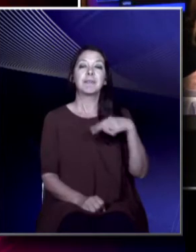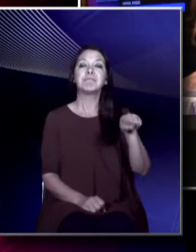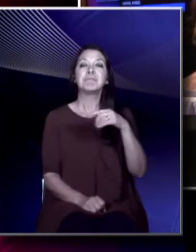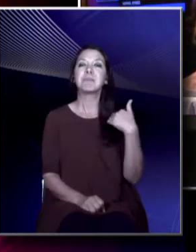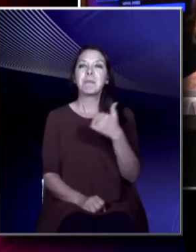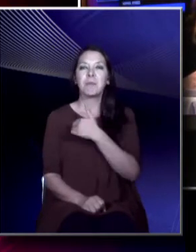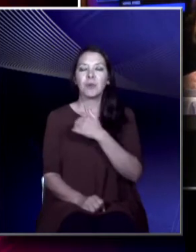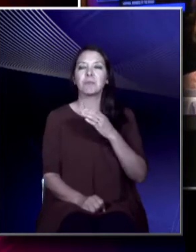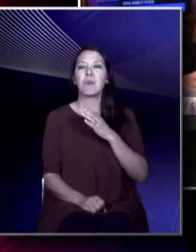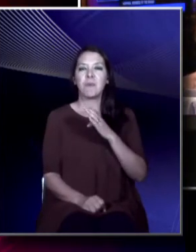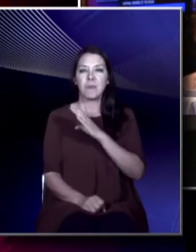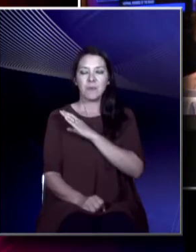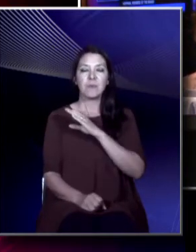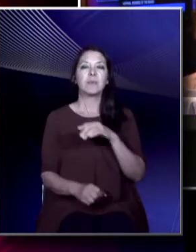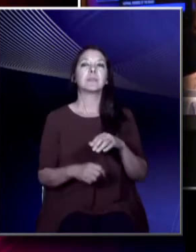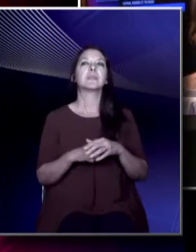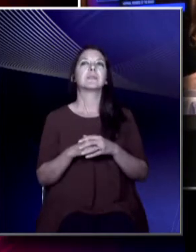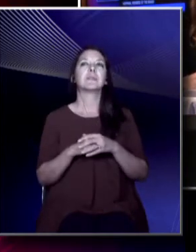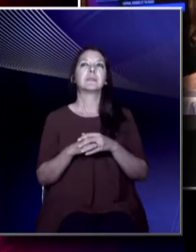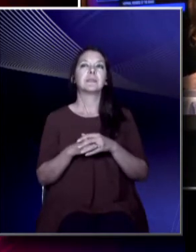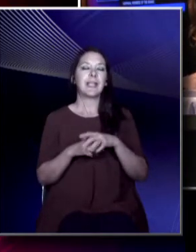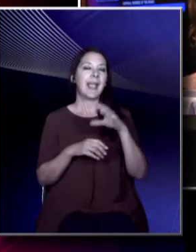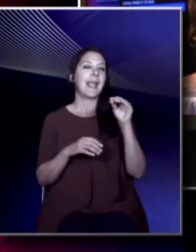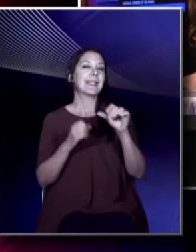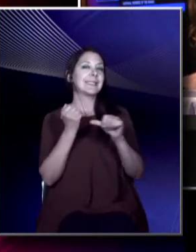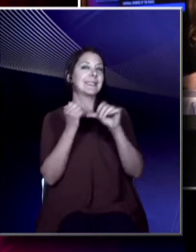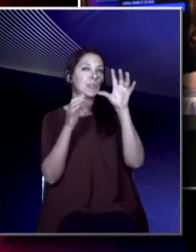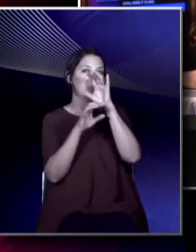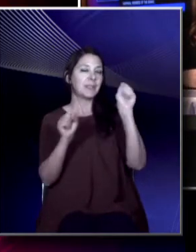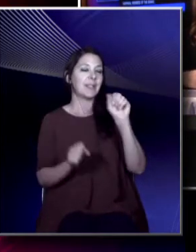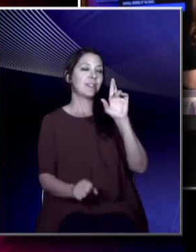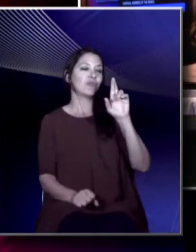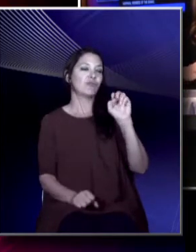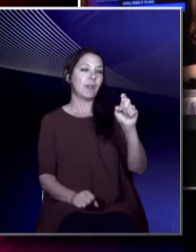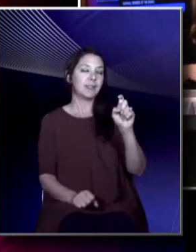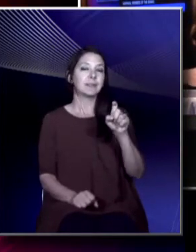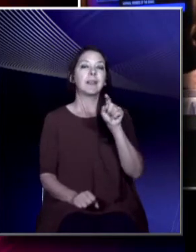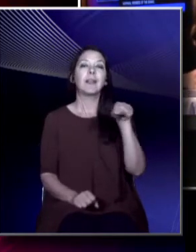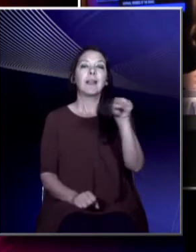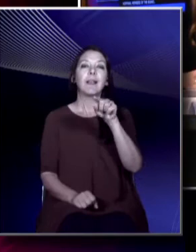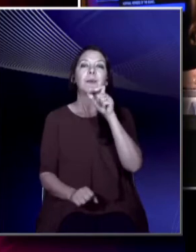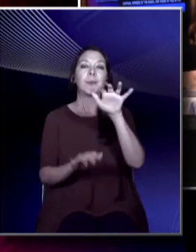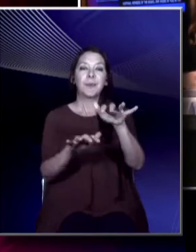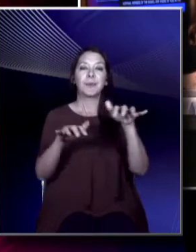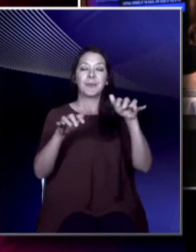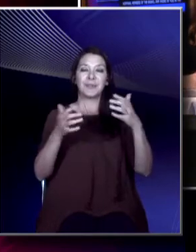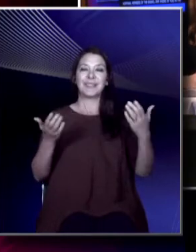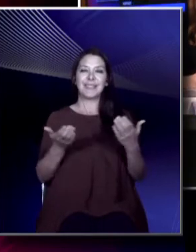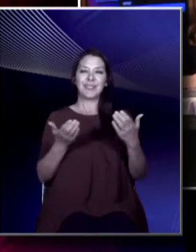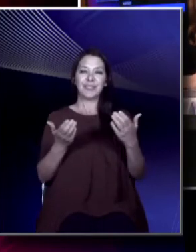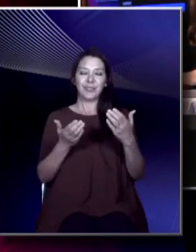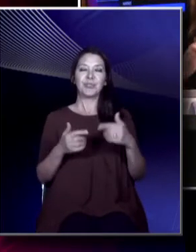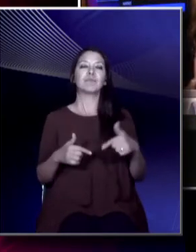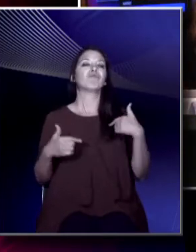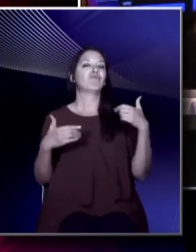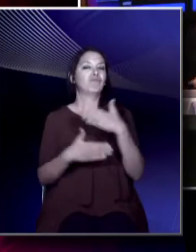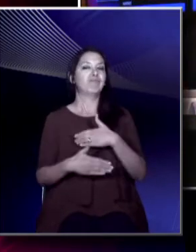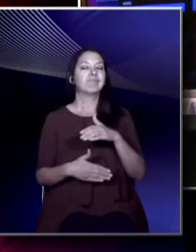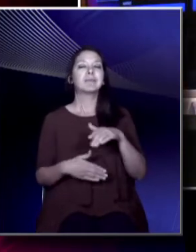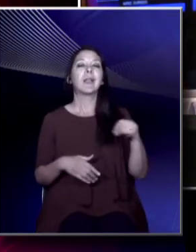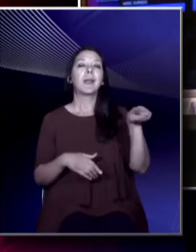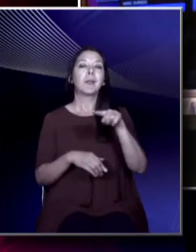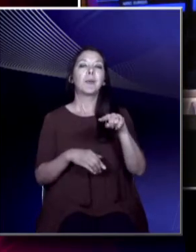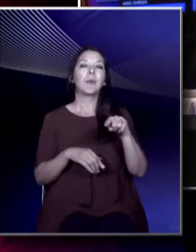board, Assistant Superintendent Rex, and those of you in the audience. We appreciate you taking the time